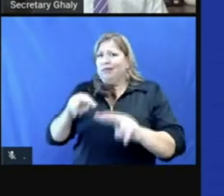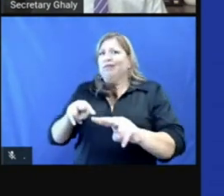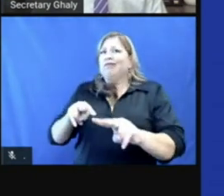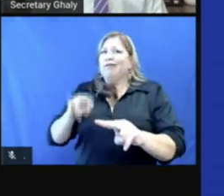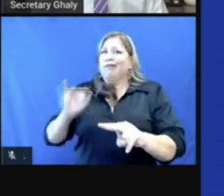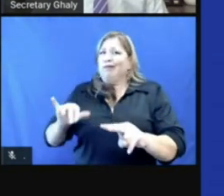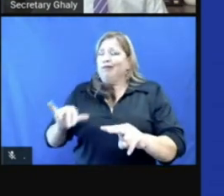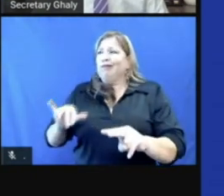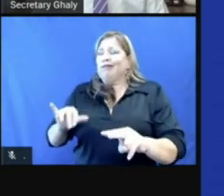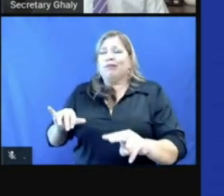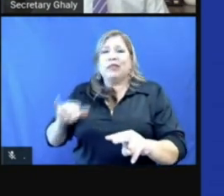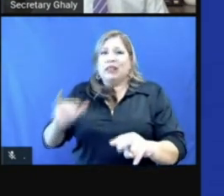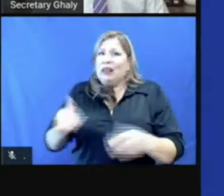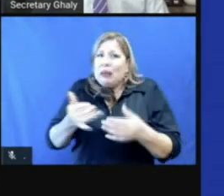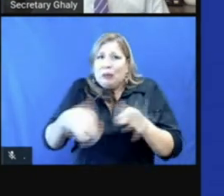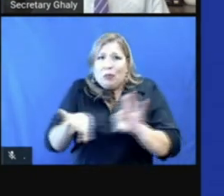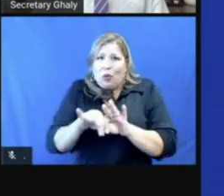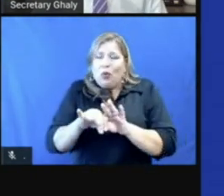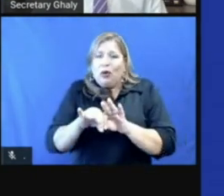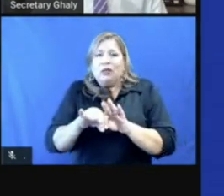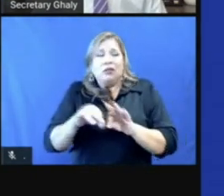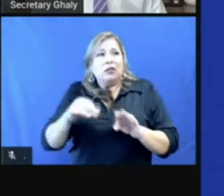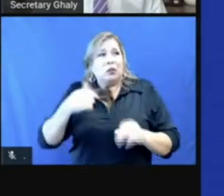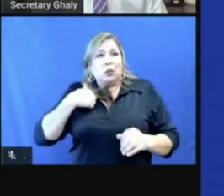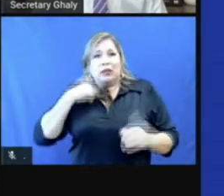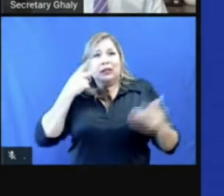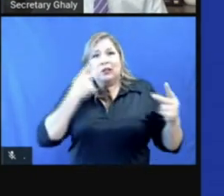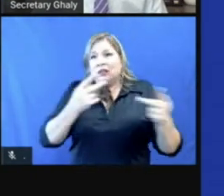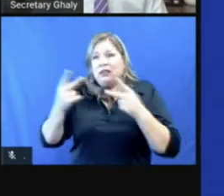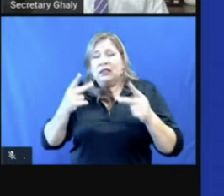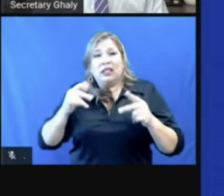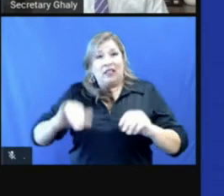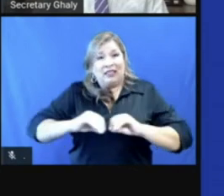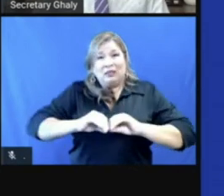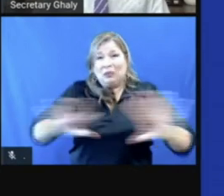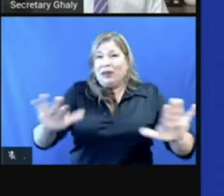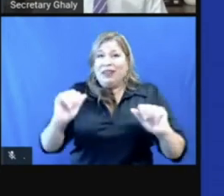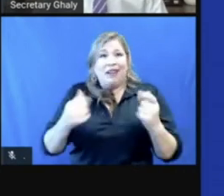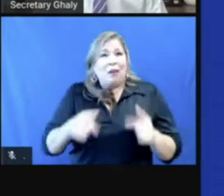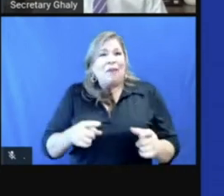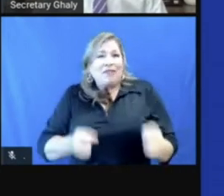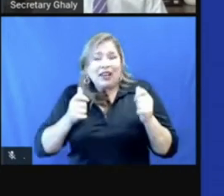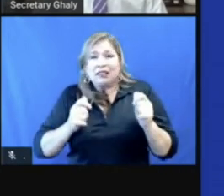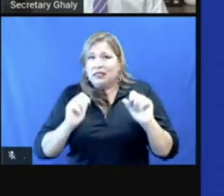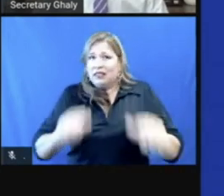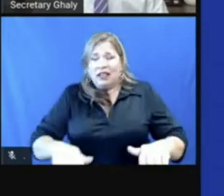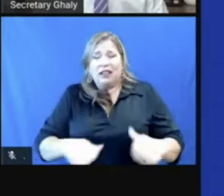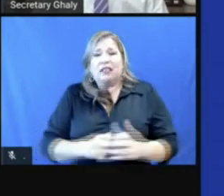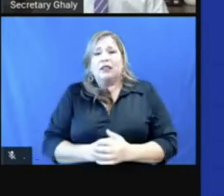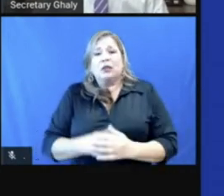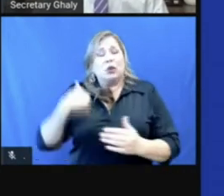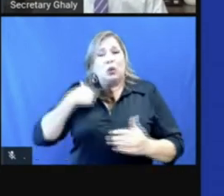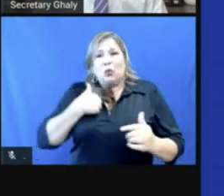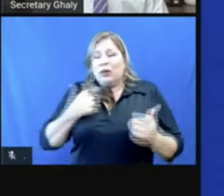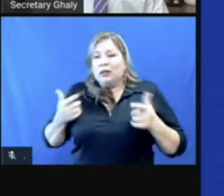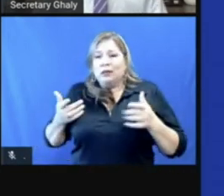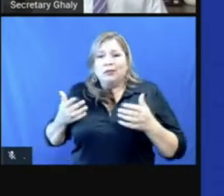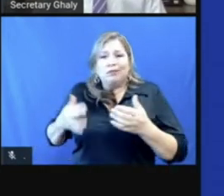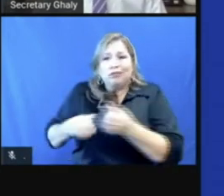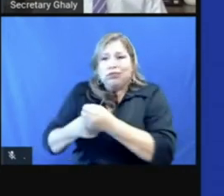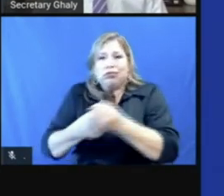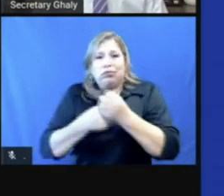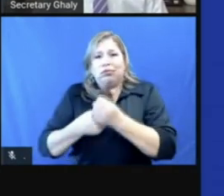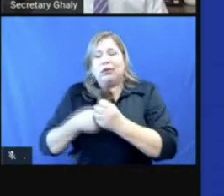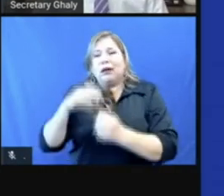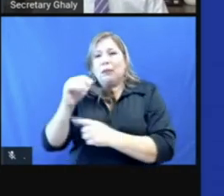message to all of us that this can go very quickly. The support from Madera County is important. All counties getting the support that they need